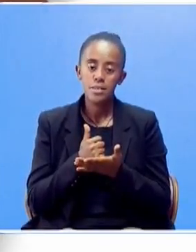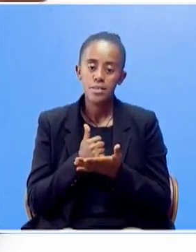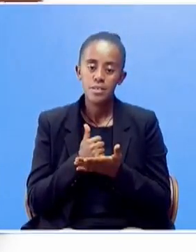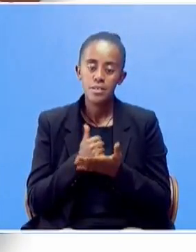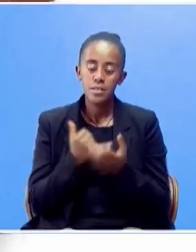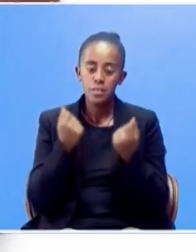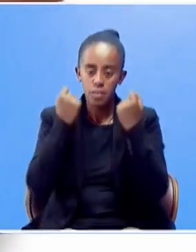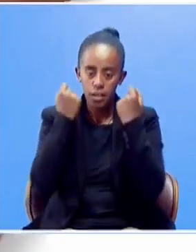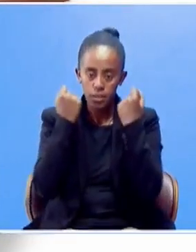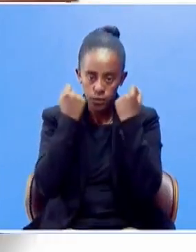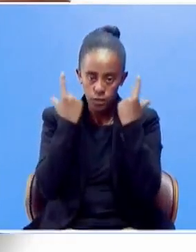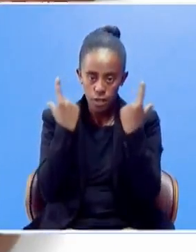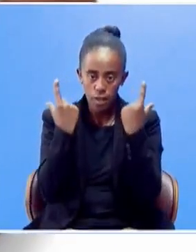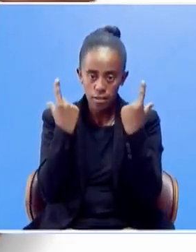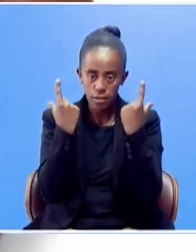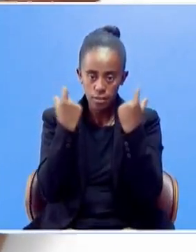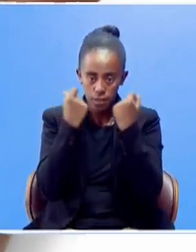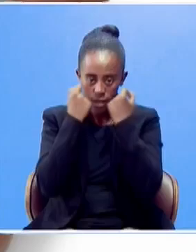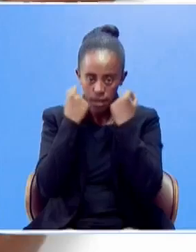understand